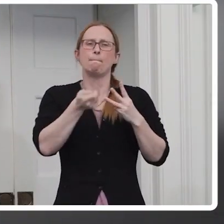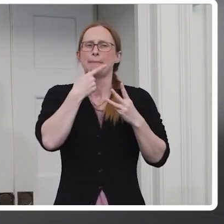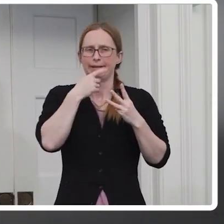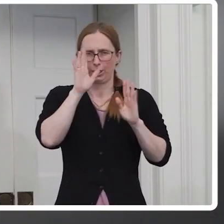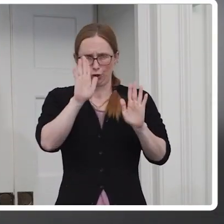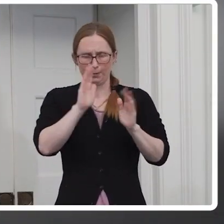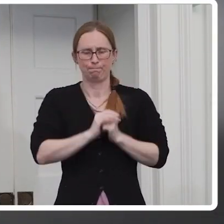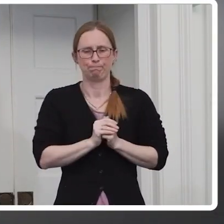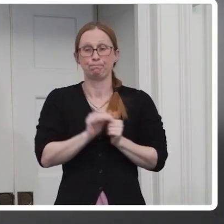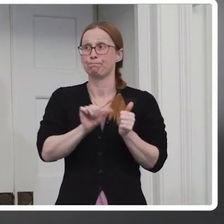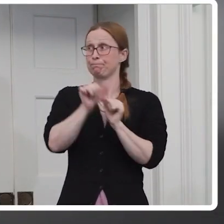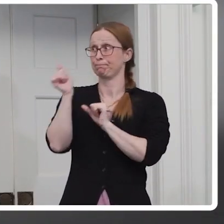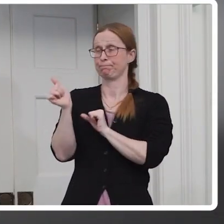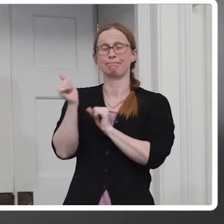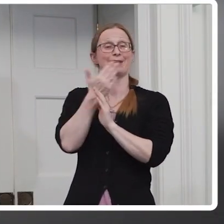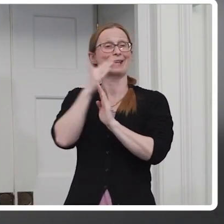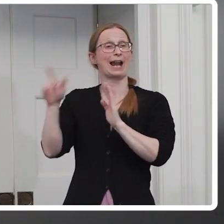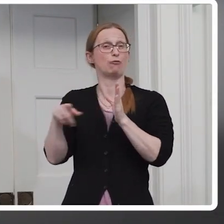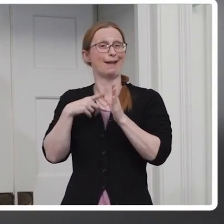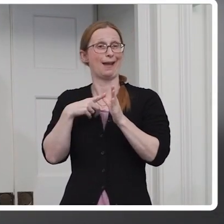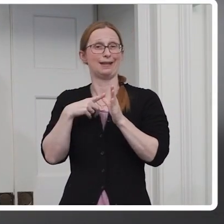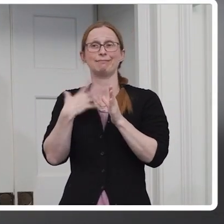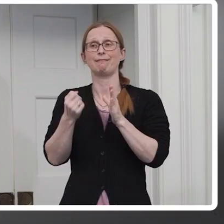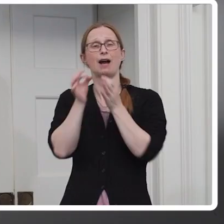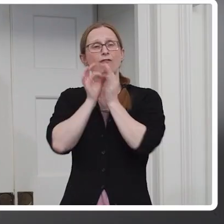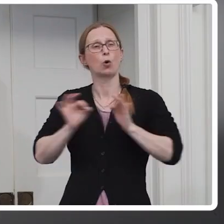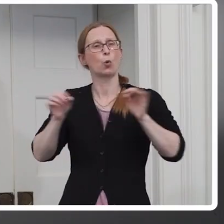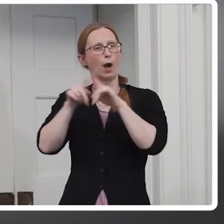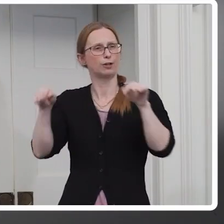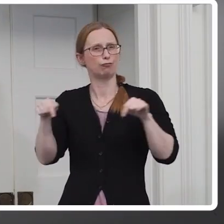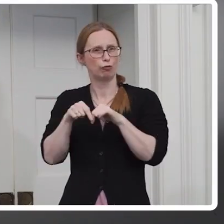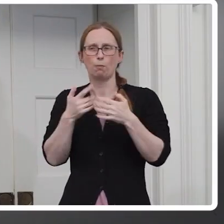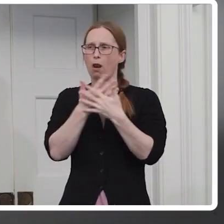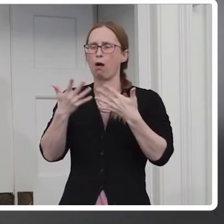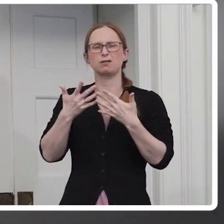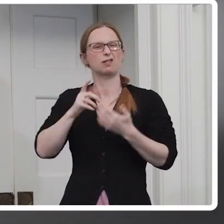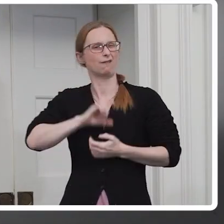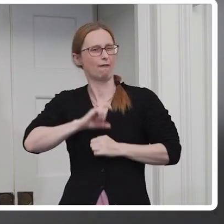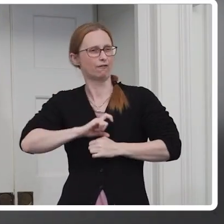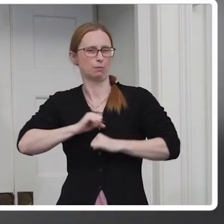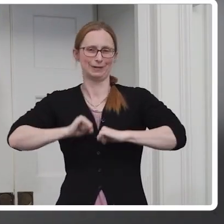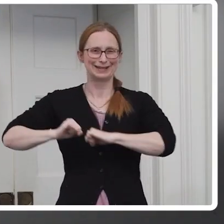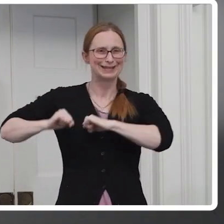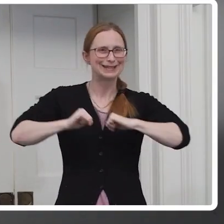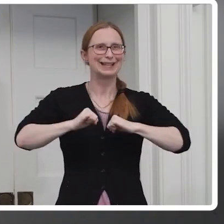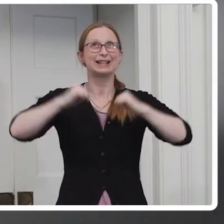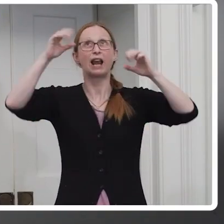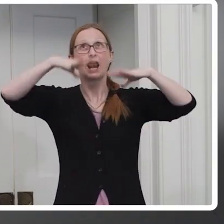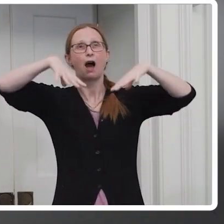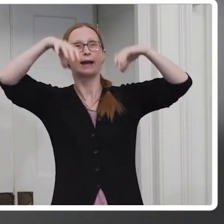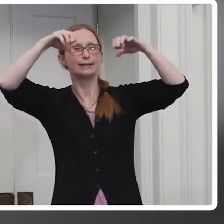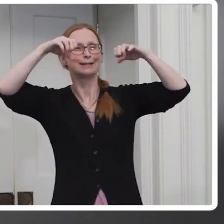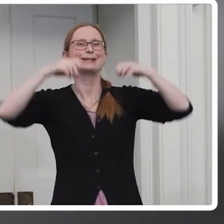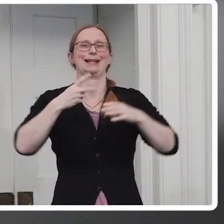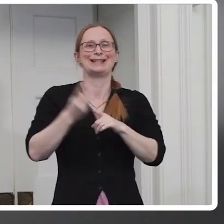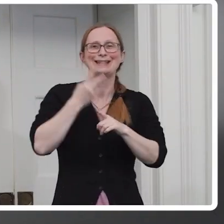medication. Next door in Gallery A is our quiet room for today, which has a range of comfortable seating,